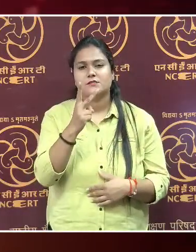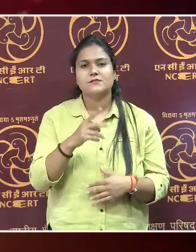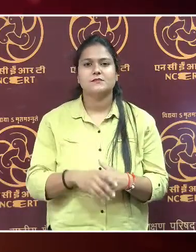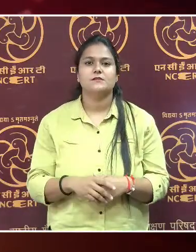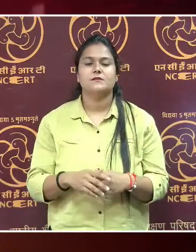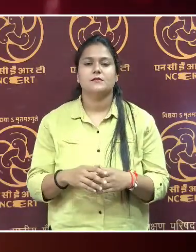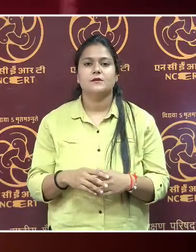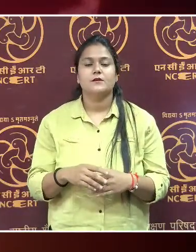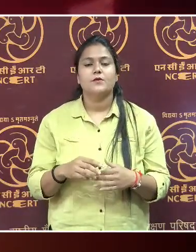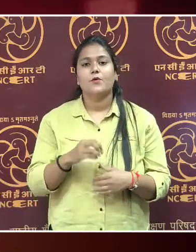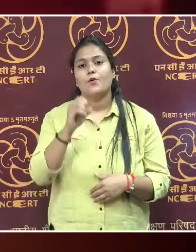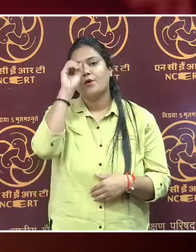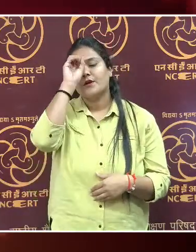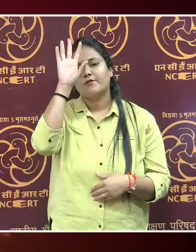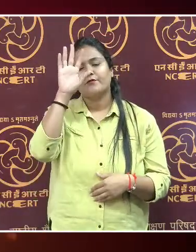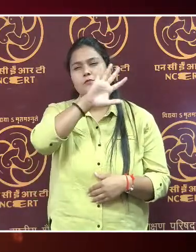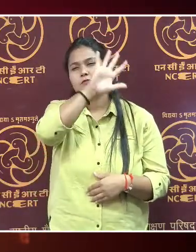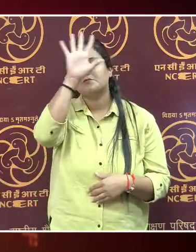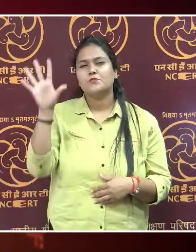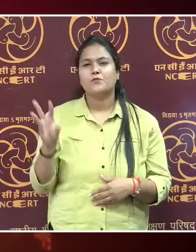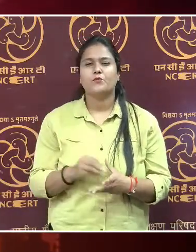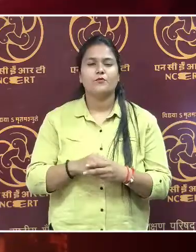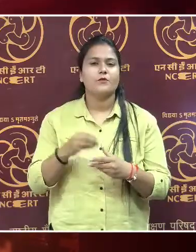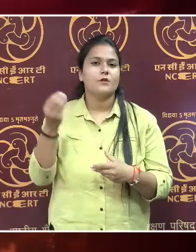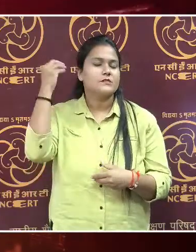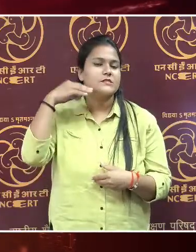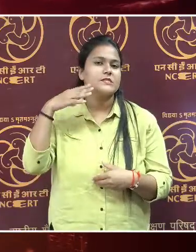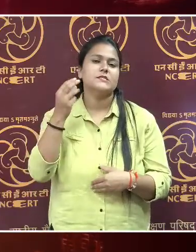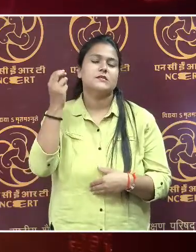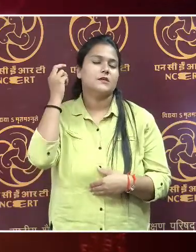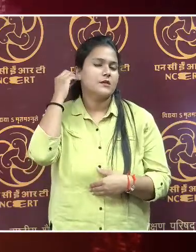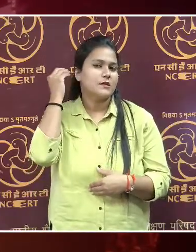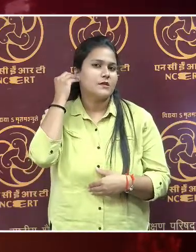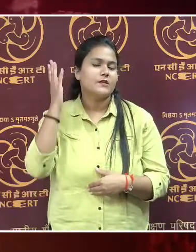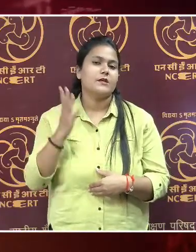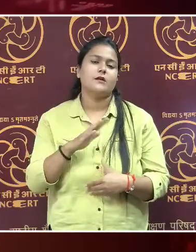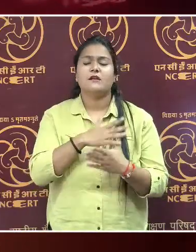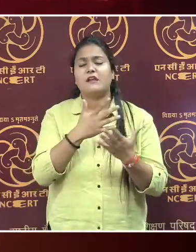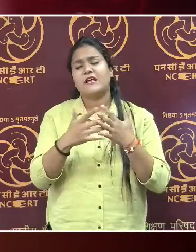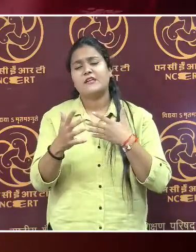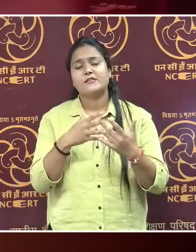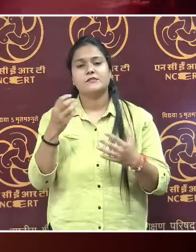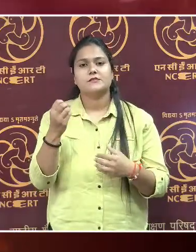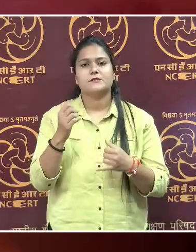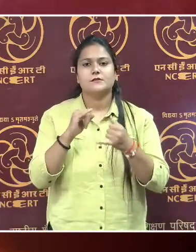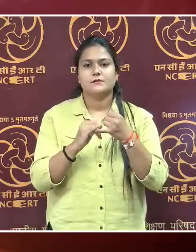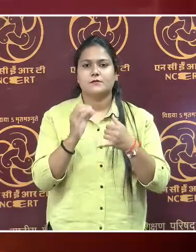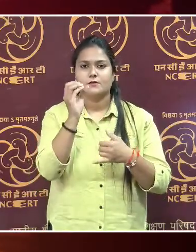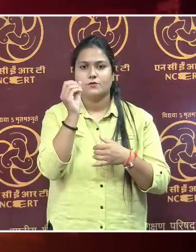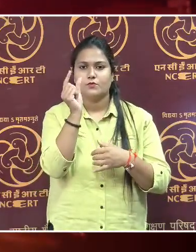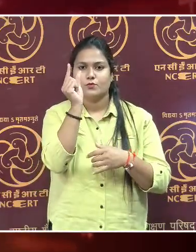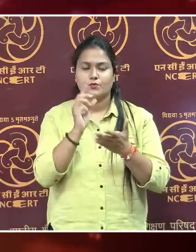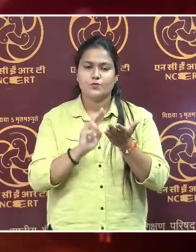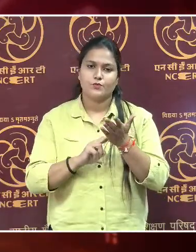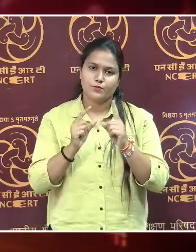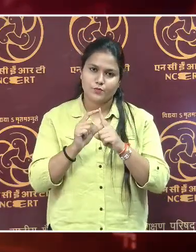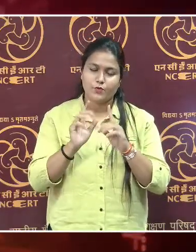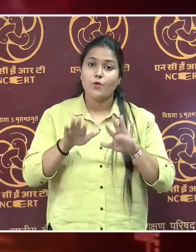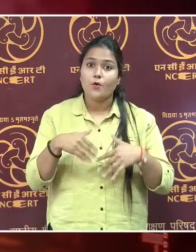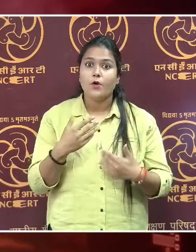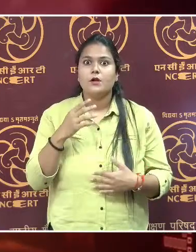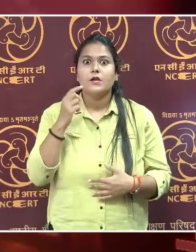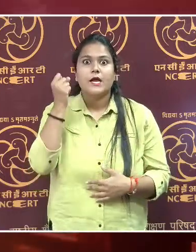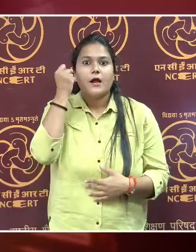to the brain is what that actually makes us to hear the sound and also understand what we are hearing. So